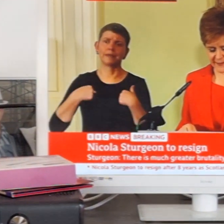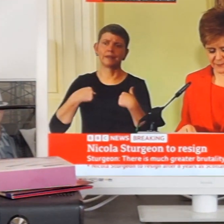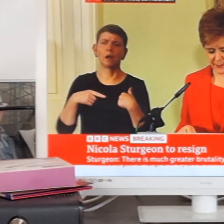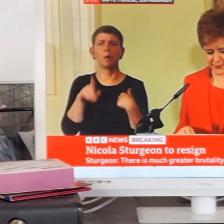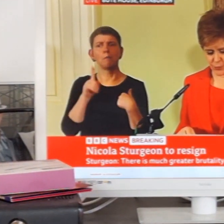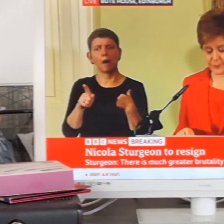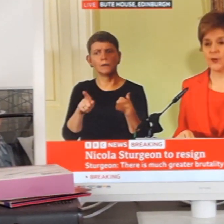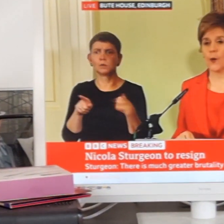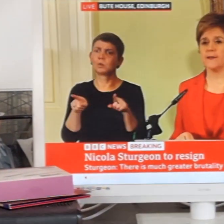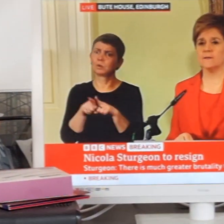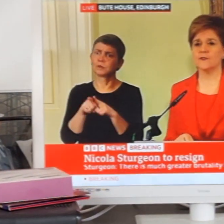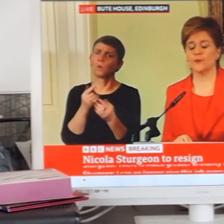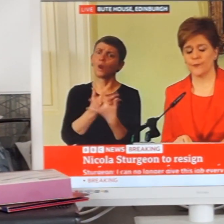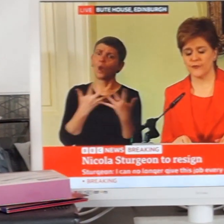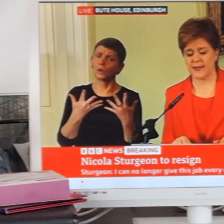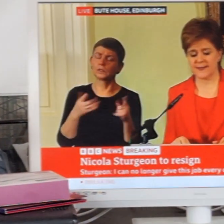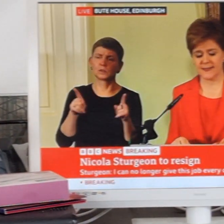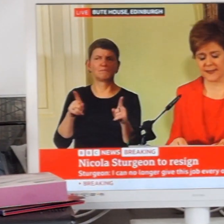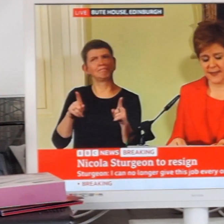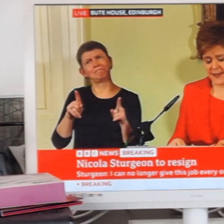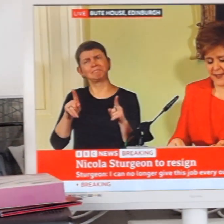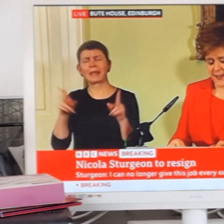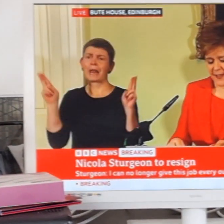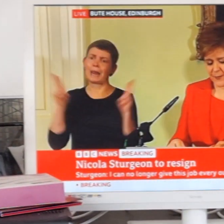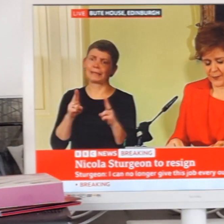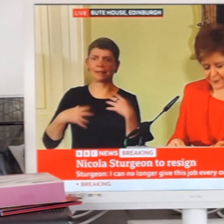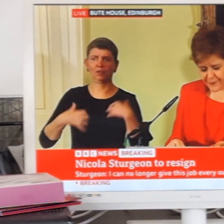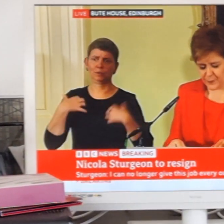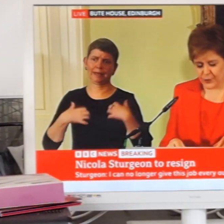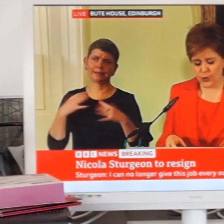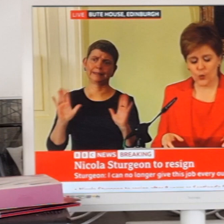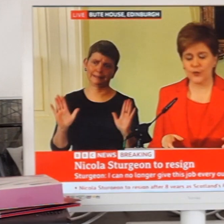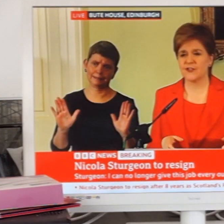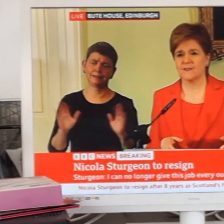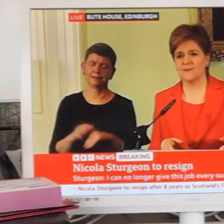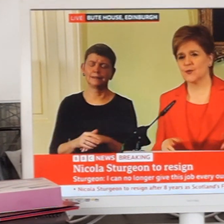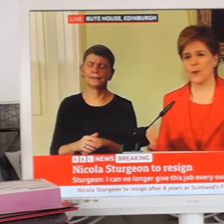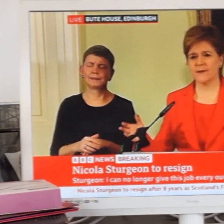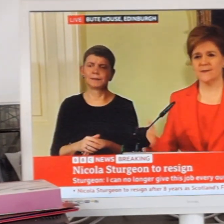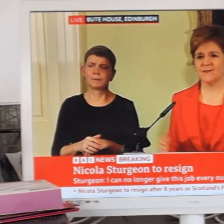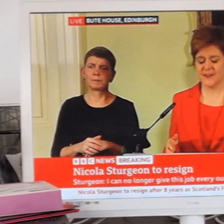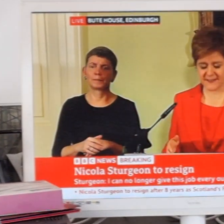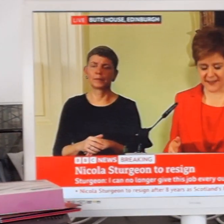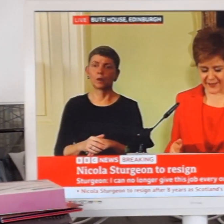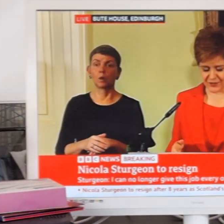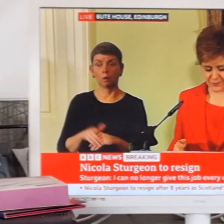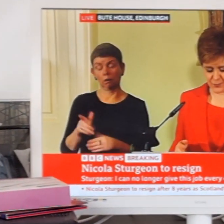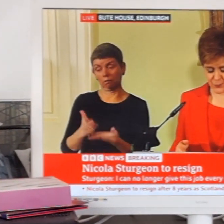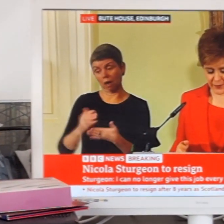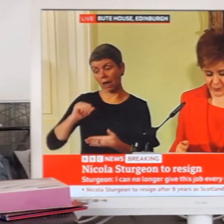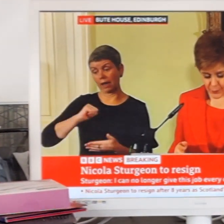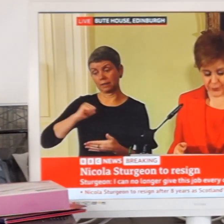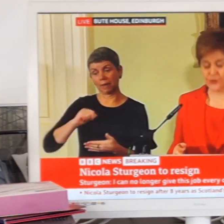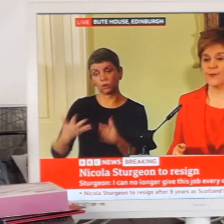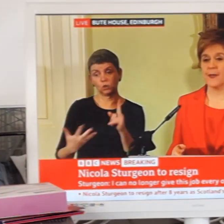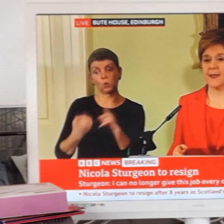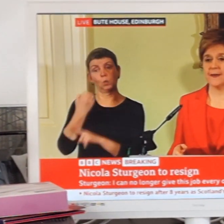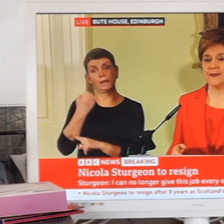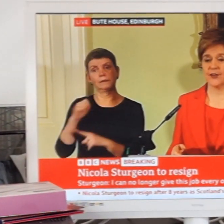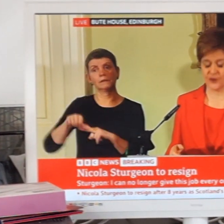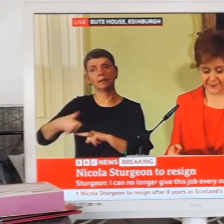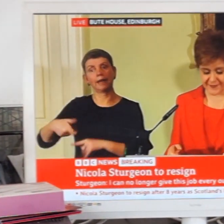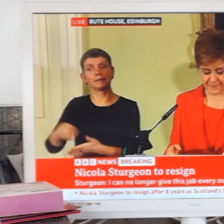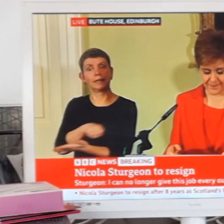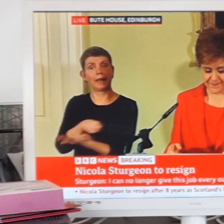let's say, might not be quite so enthusiastic, we are firmly on course to win the next election, while our opponents